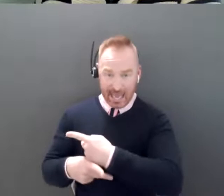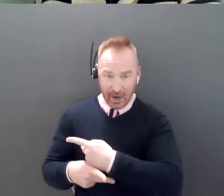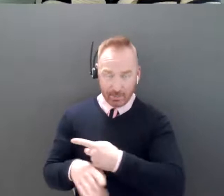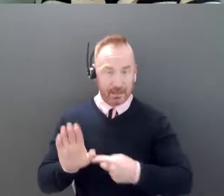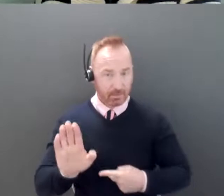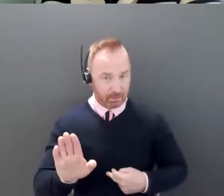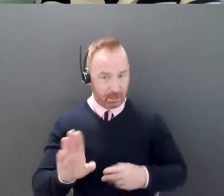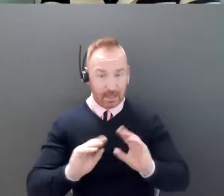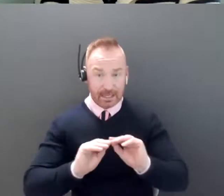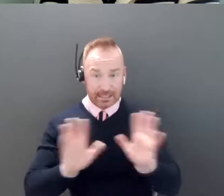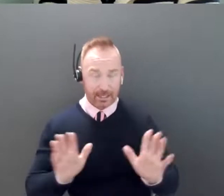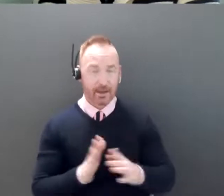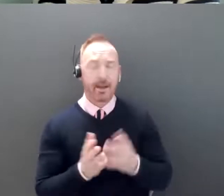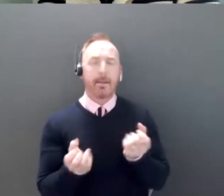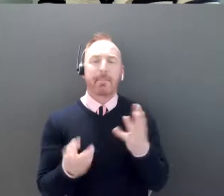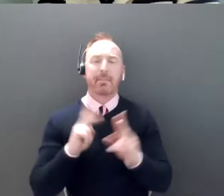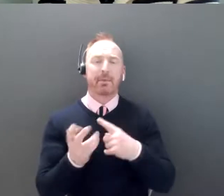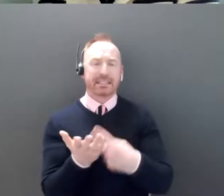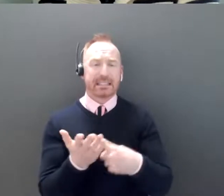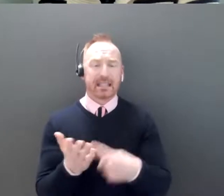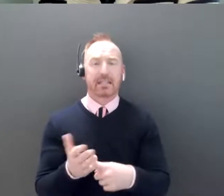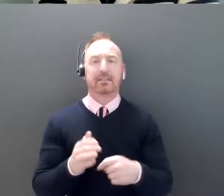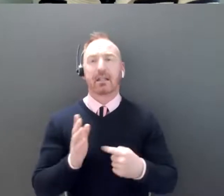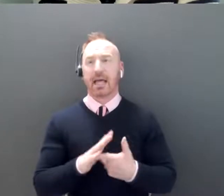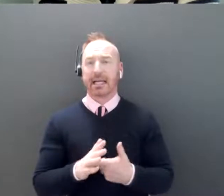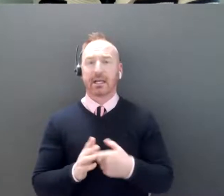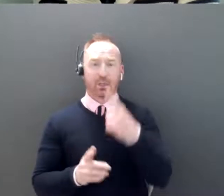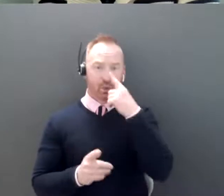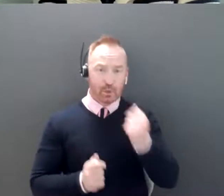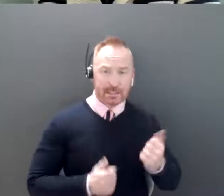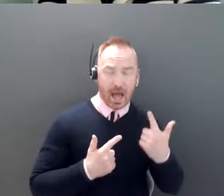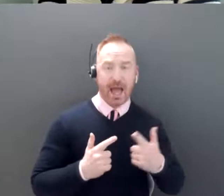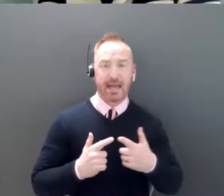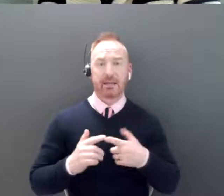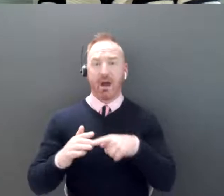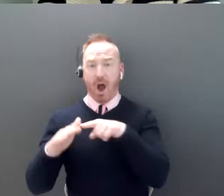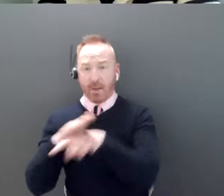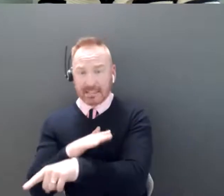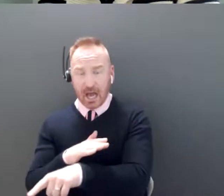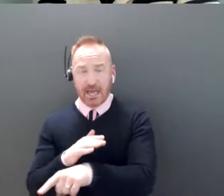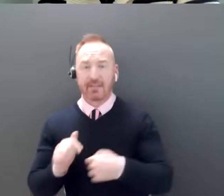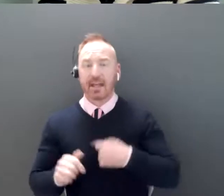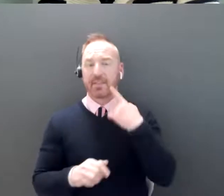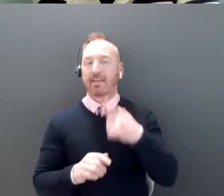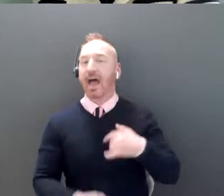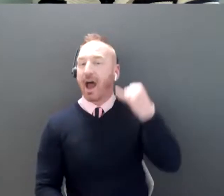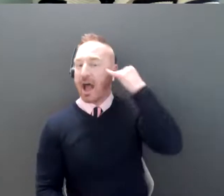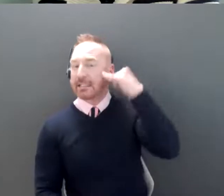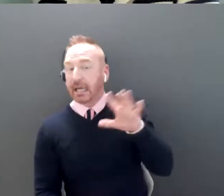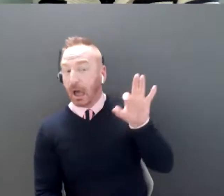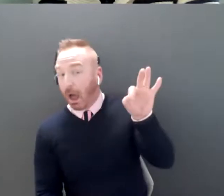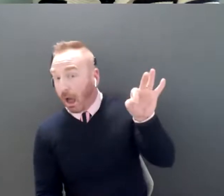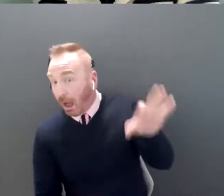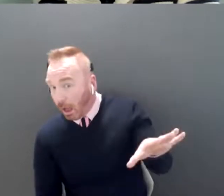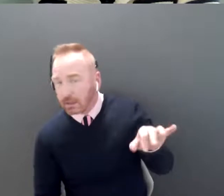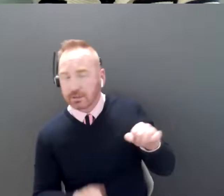talking about suicide or homicide because I think they're putting ideas in somebody's mind. Nothing could be further from the truth. To deal with homicide,